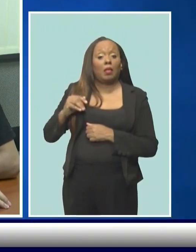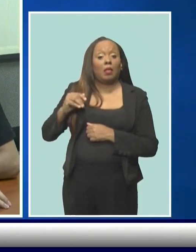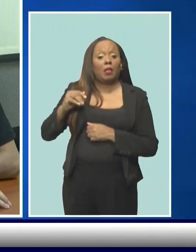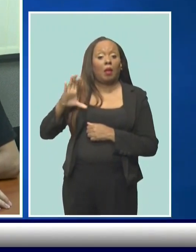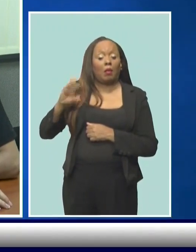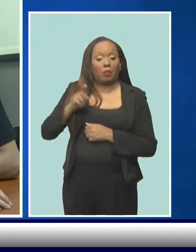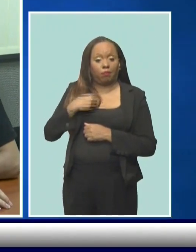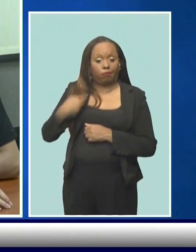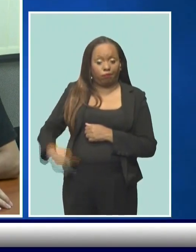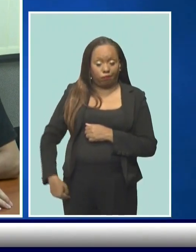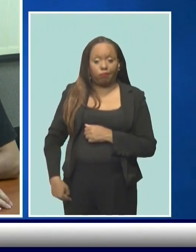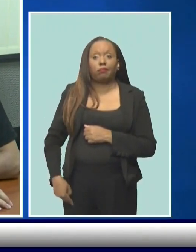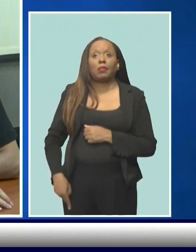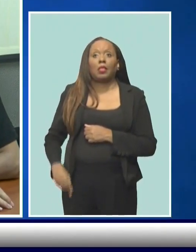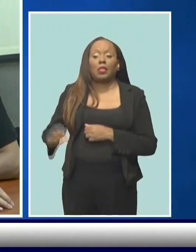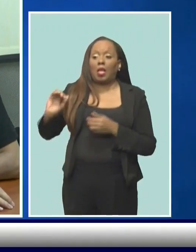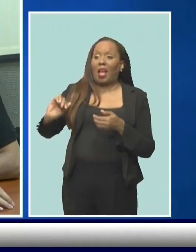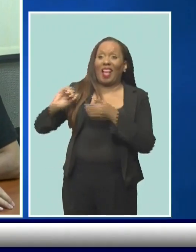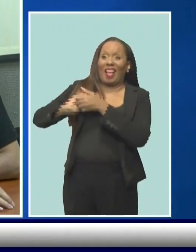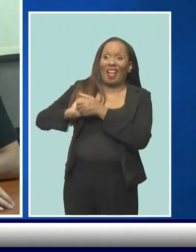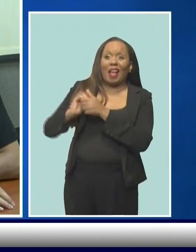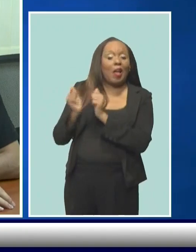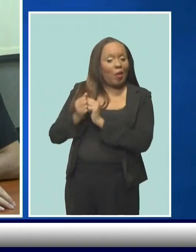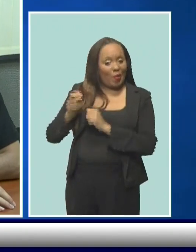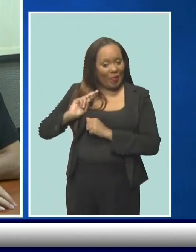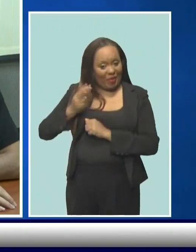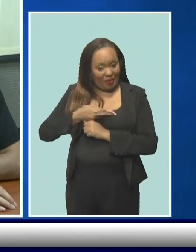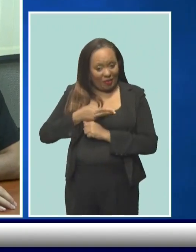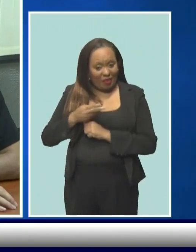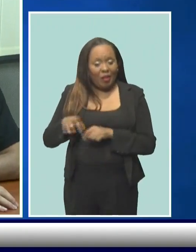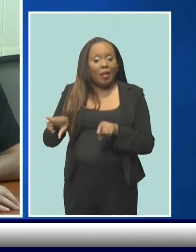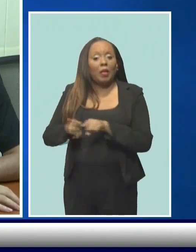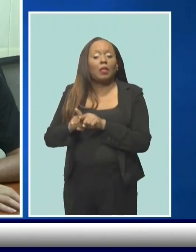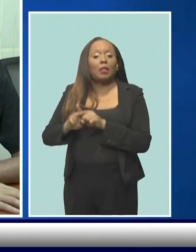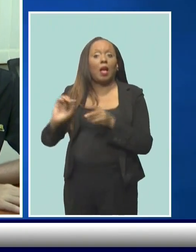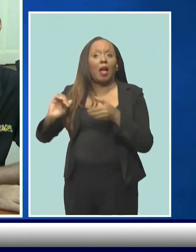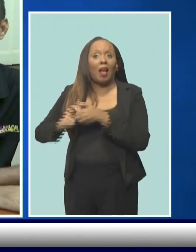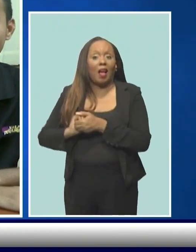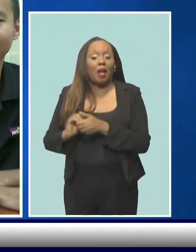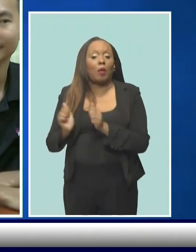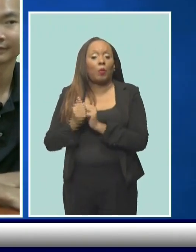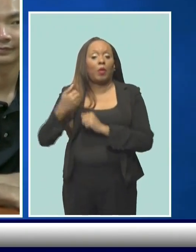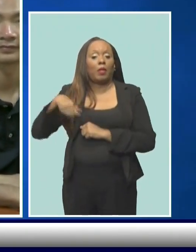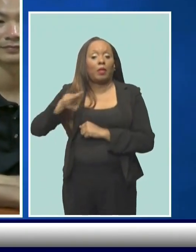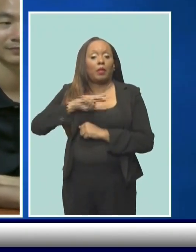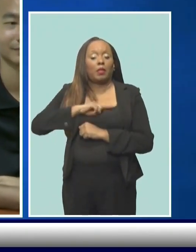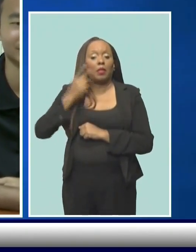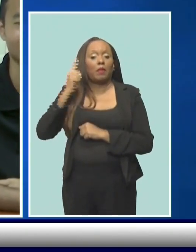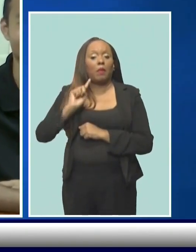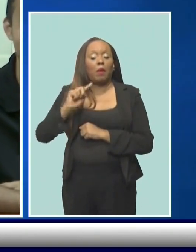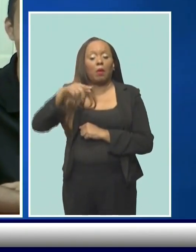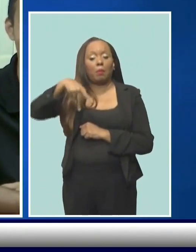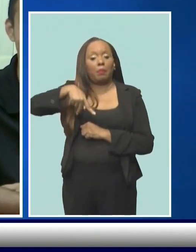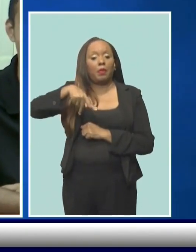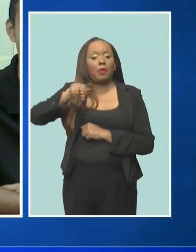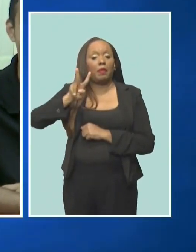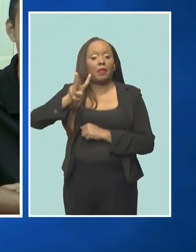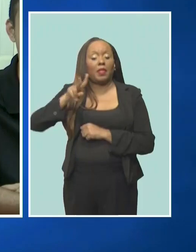partner for the solar air conditioning units and also for our PV electric